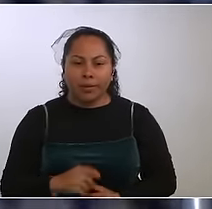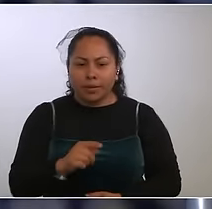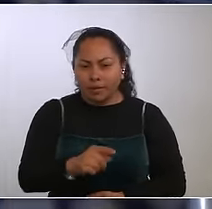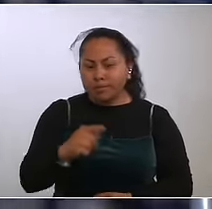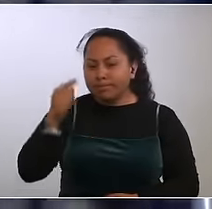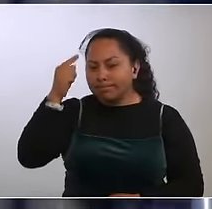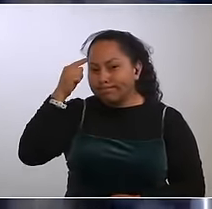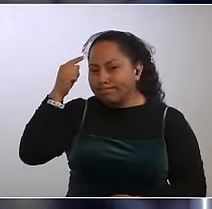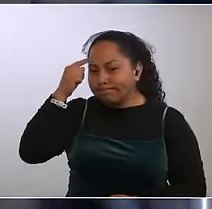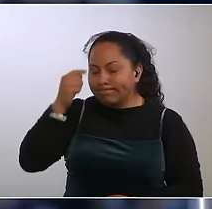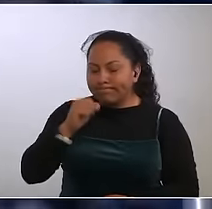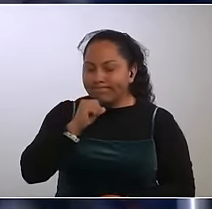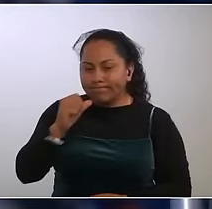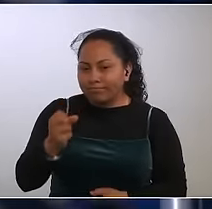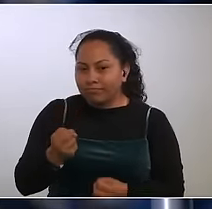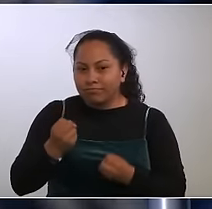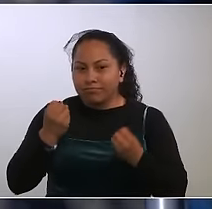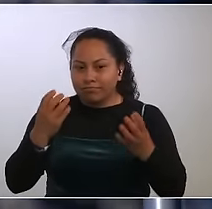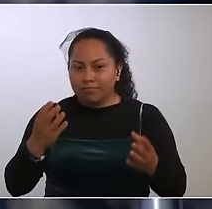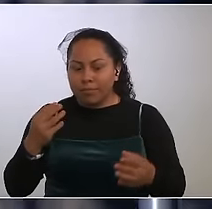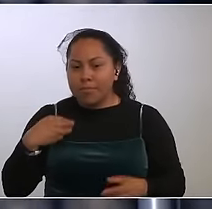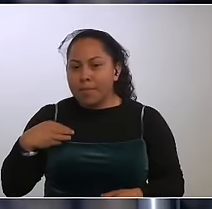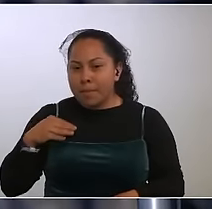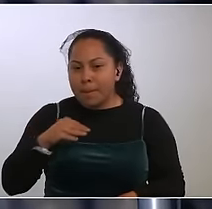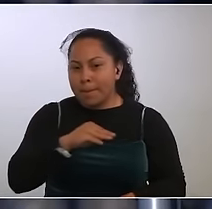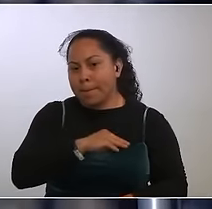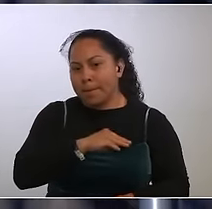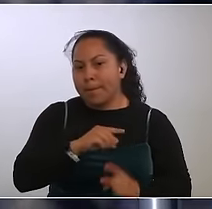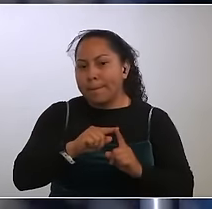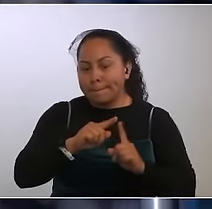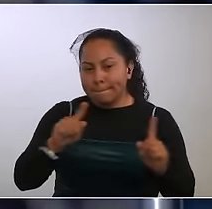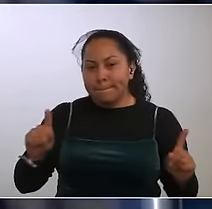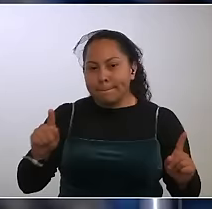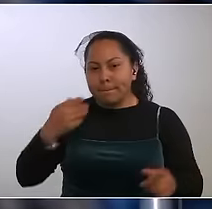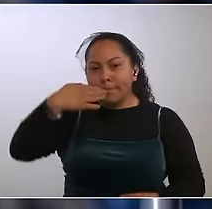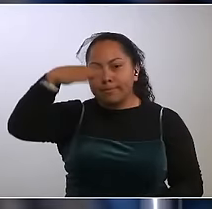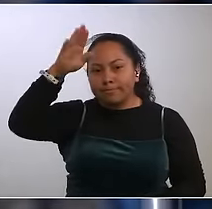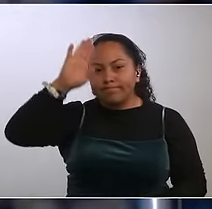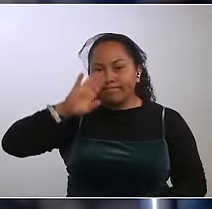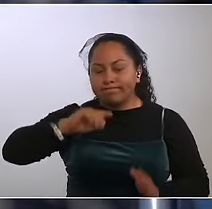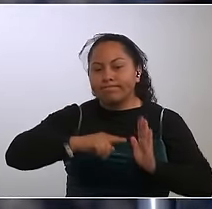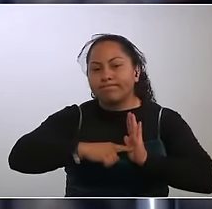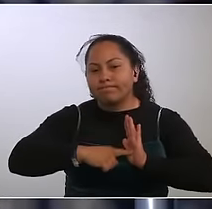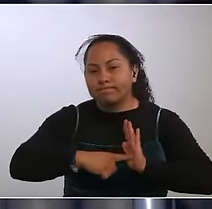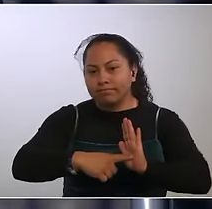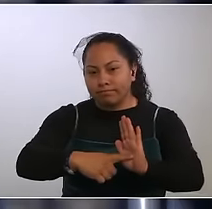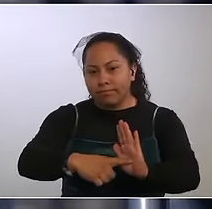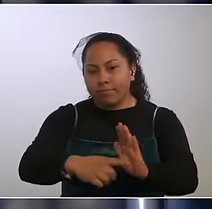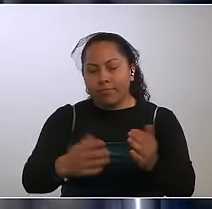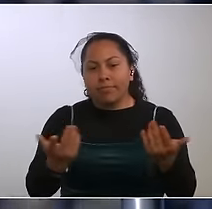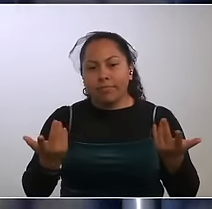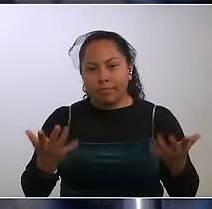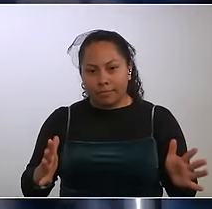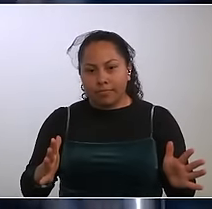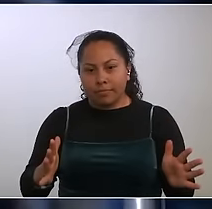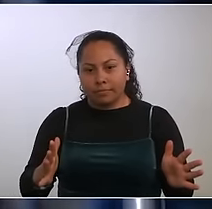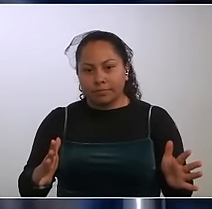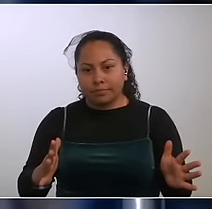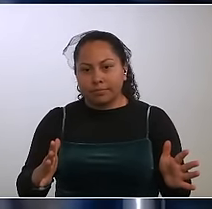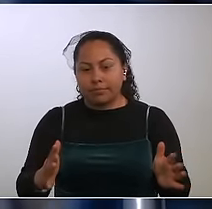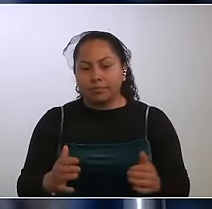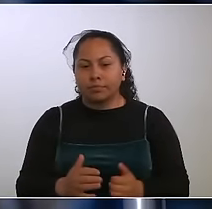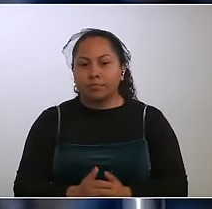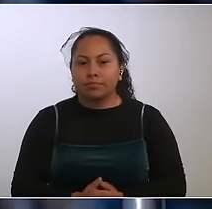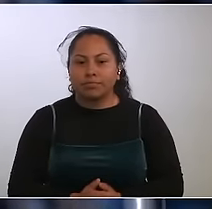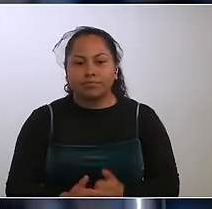Pero Dios está por darnos una revelación. Y esta es la revelación. Que cada miembro de su iglesia